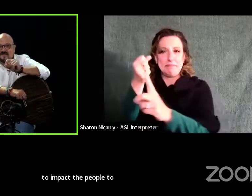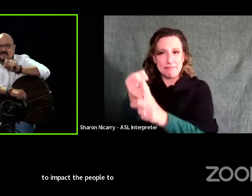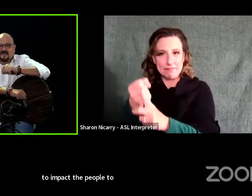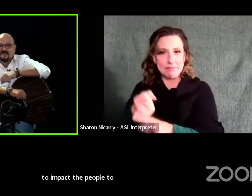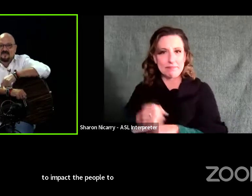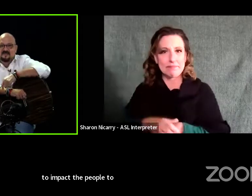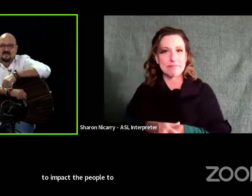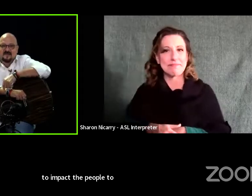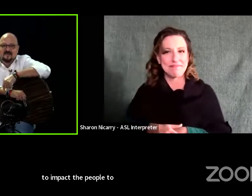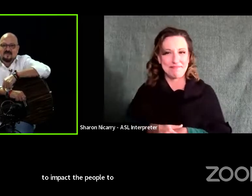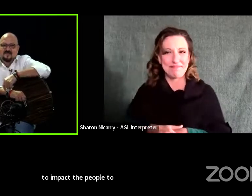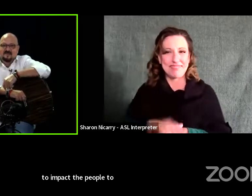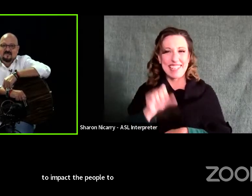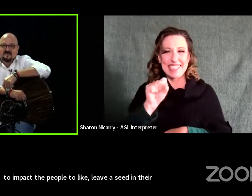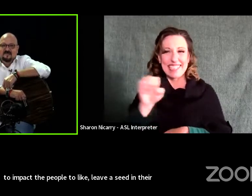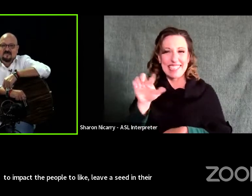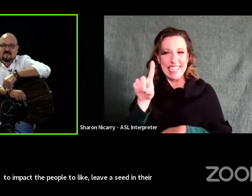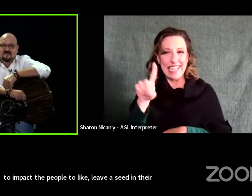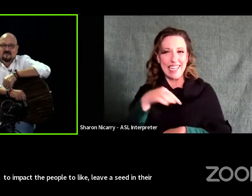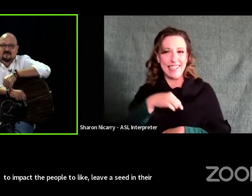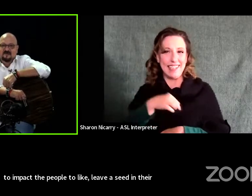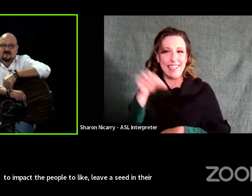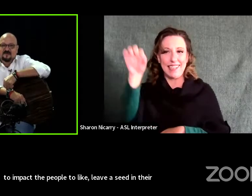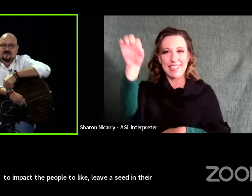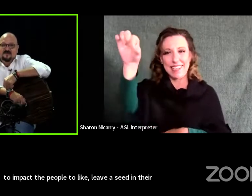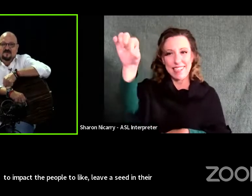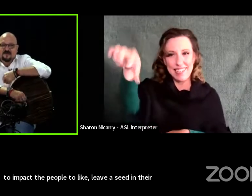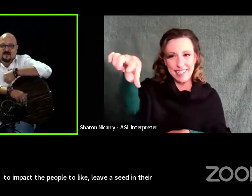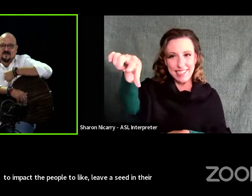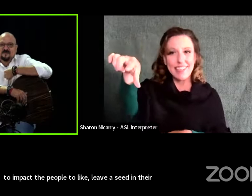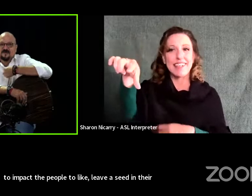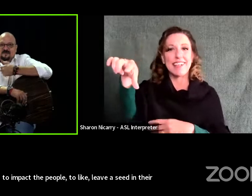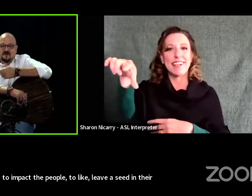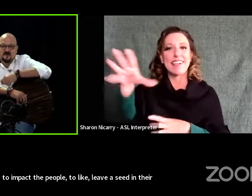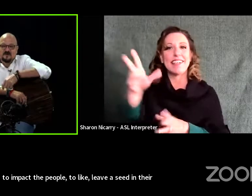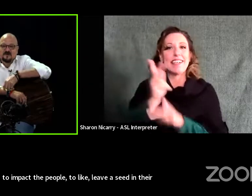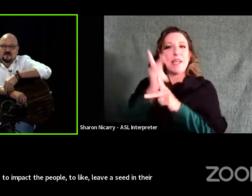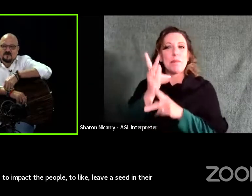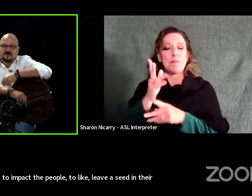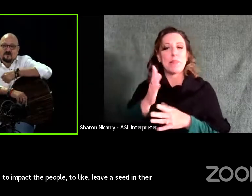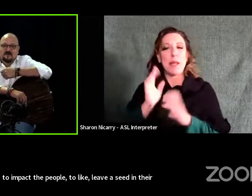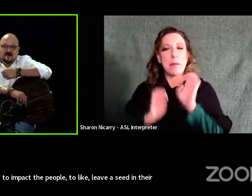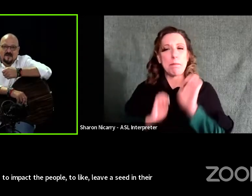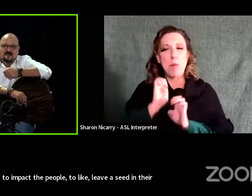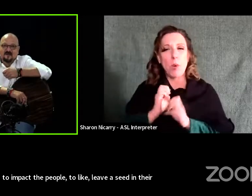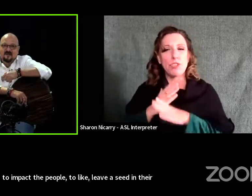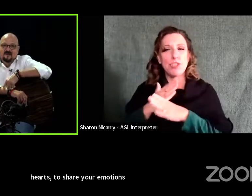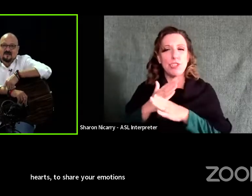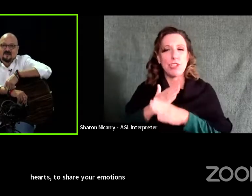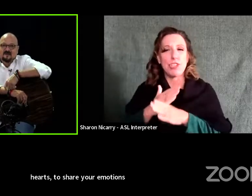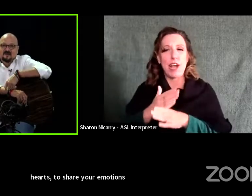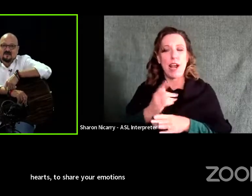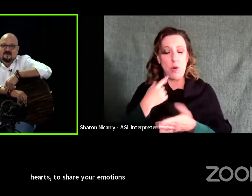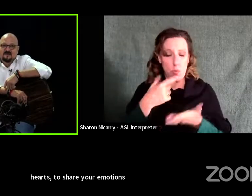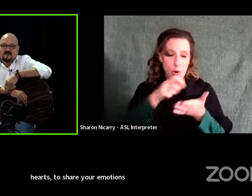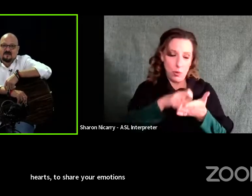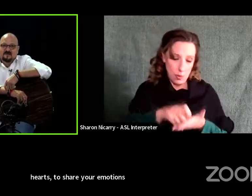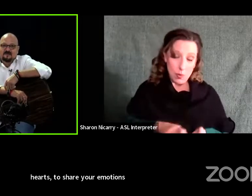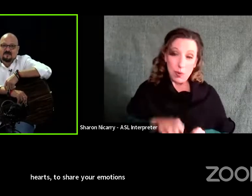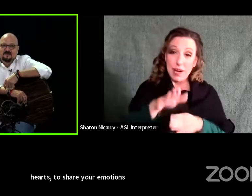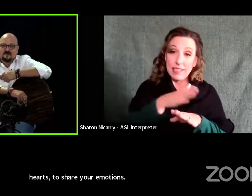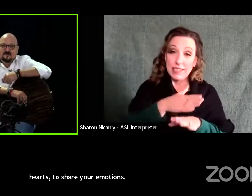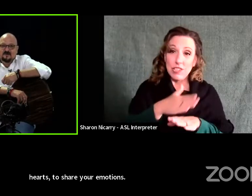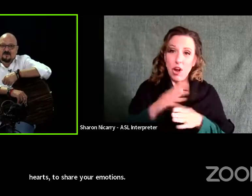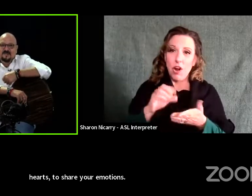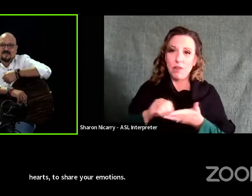leave a seed in their hearts, to share your emotions when you write a song